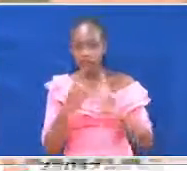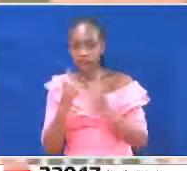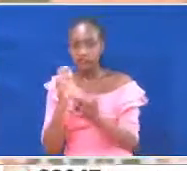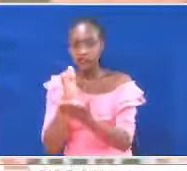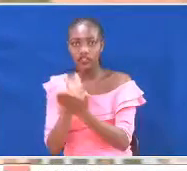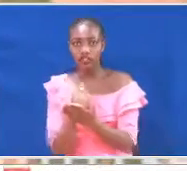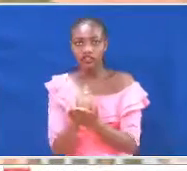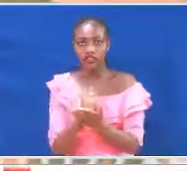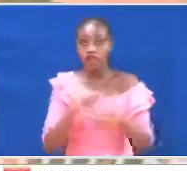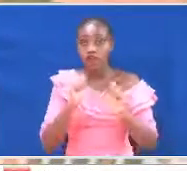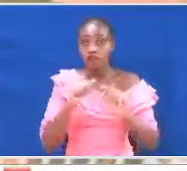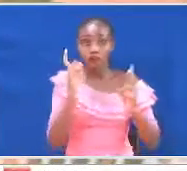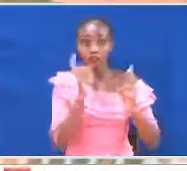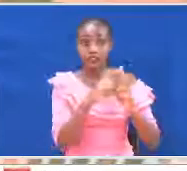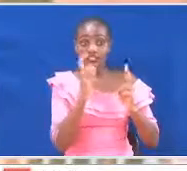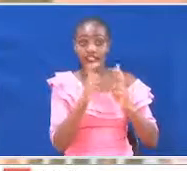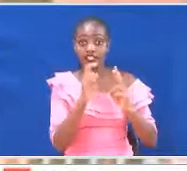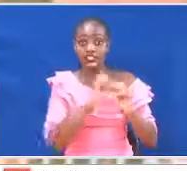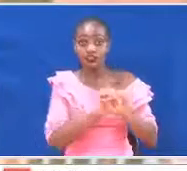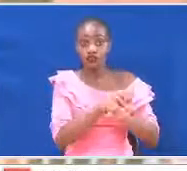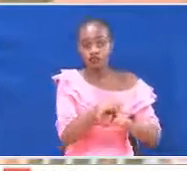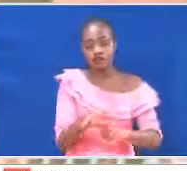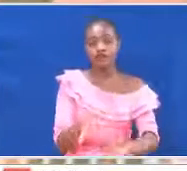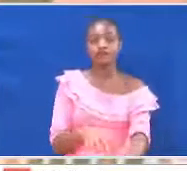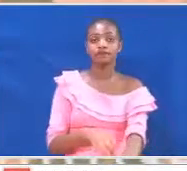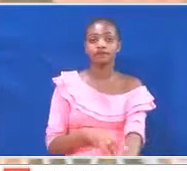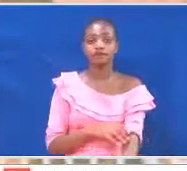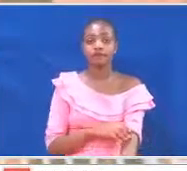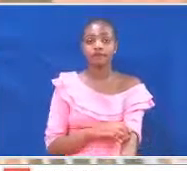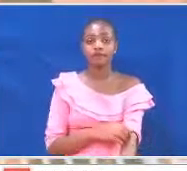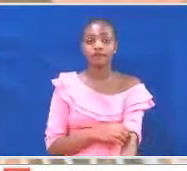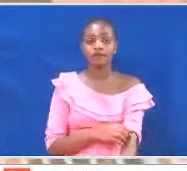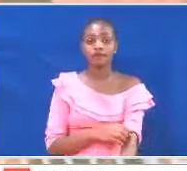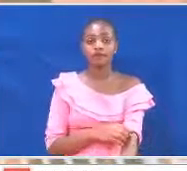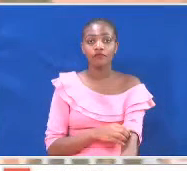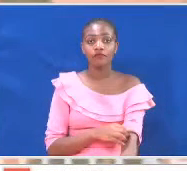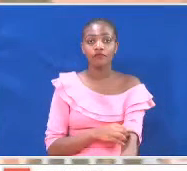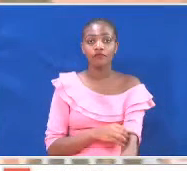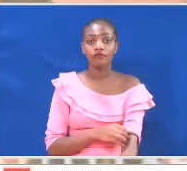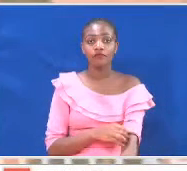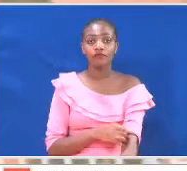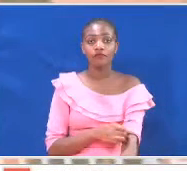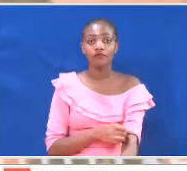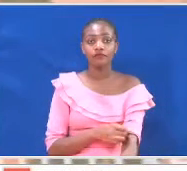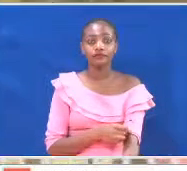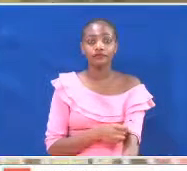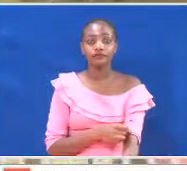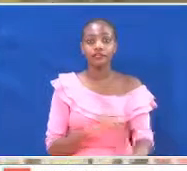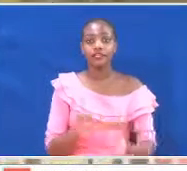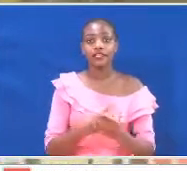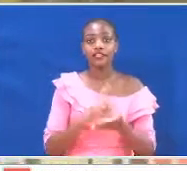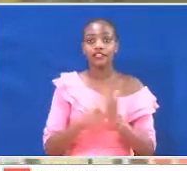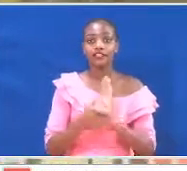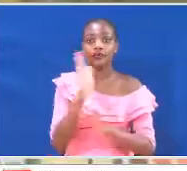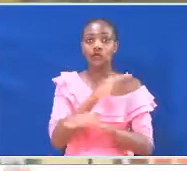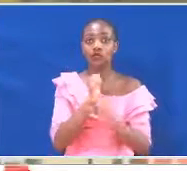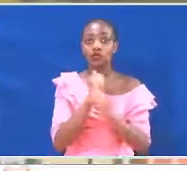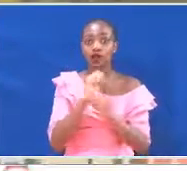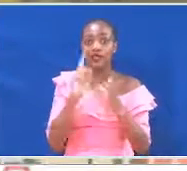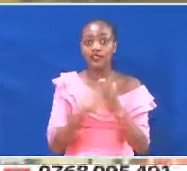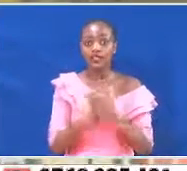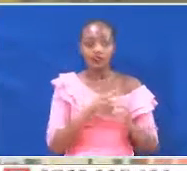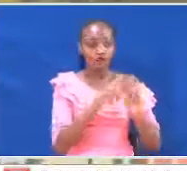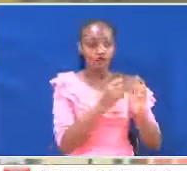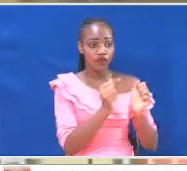wanafanya kazi katika hapa headquarter wapimwe ndio waweze kurudi kazini. Out of the